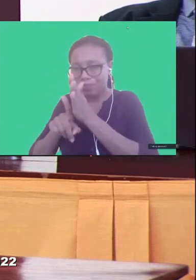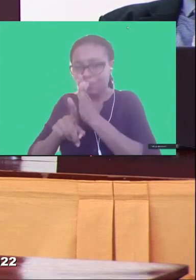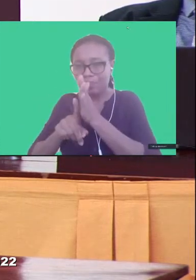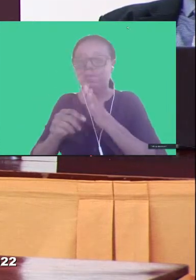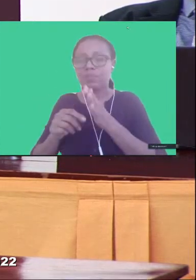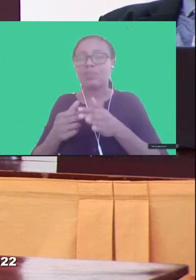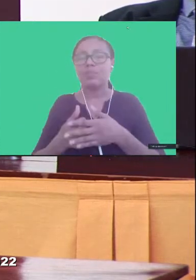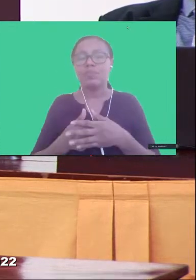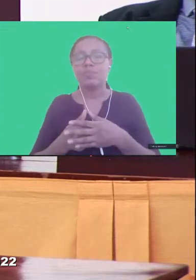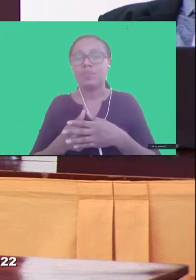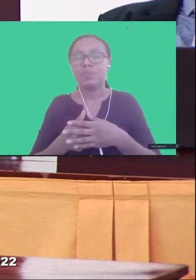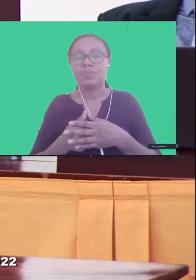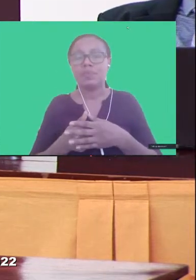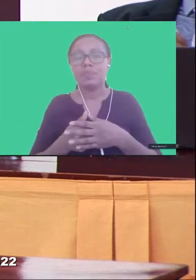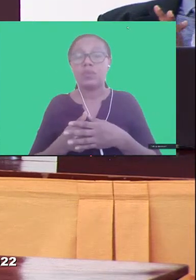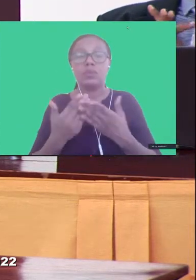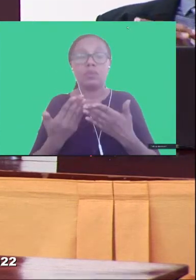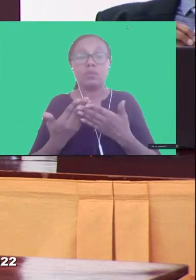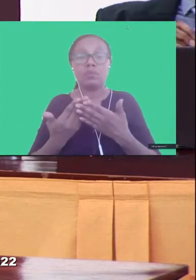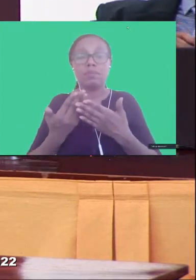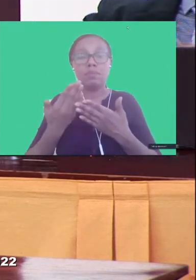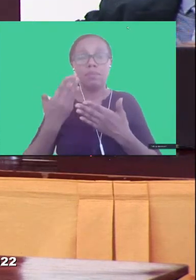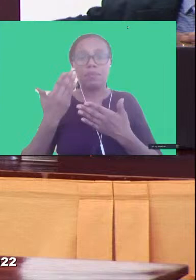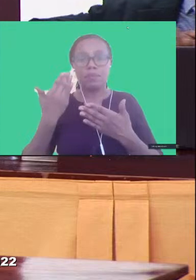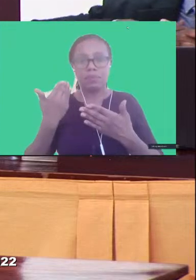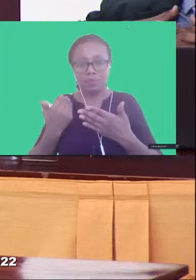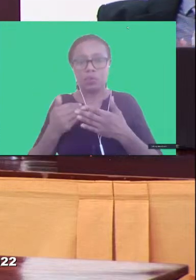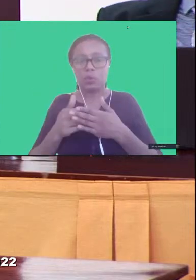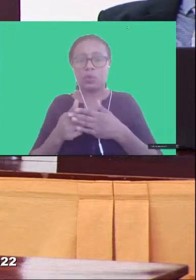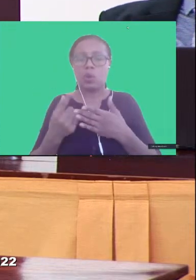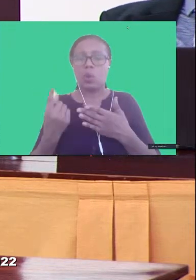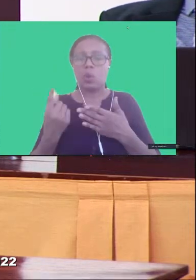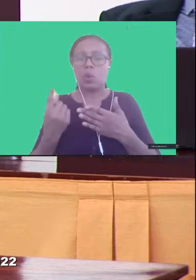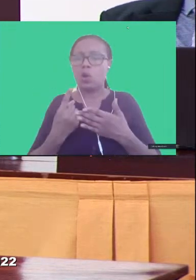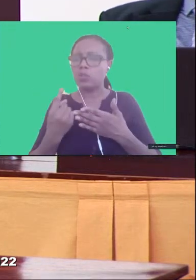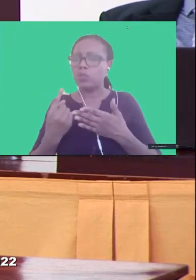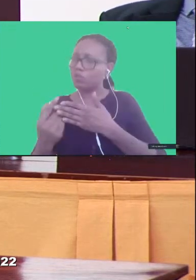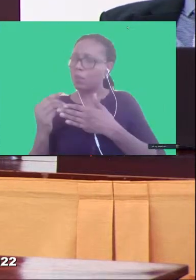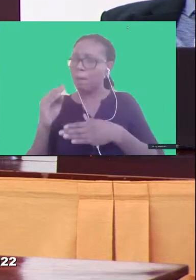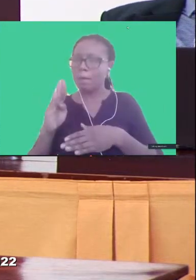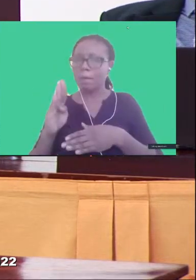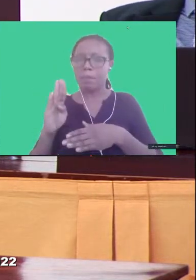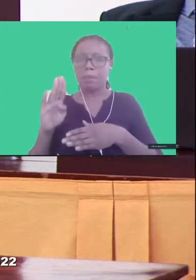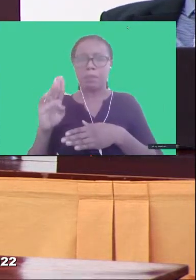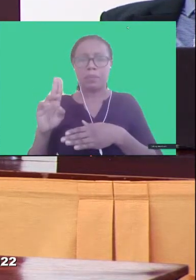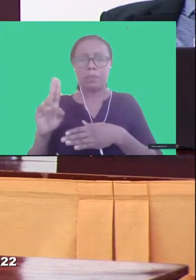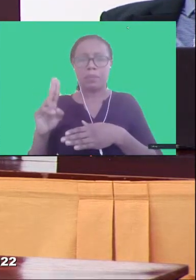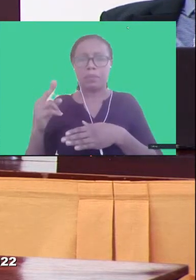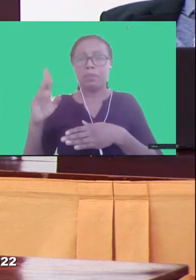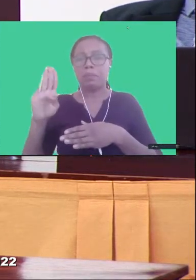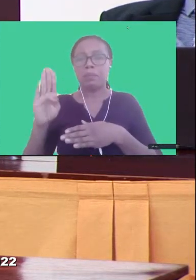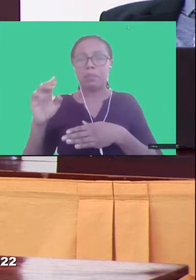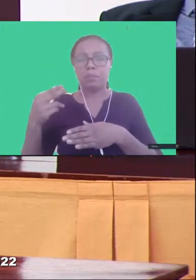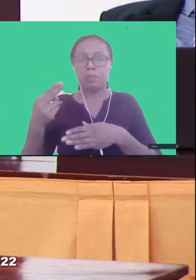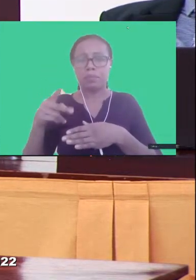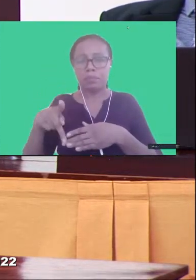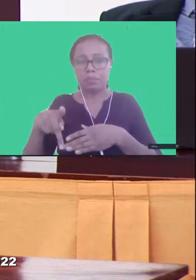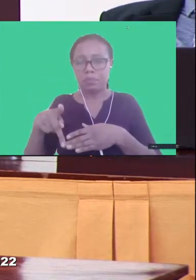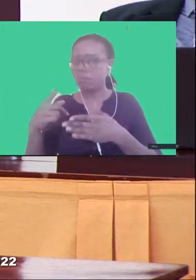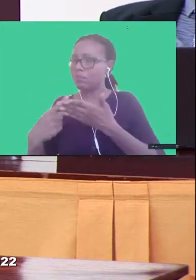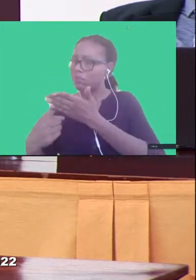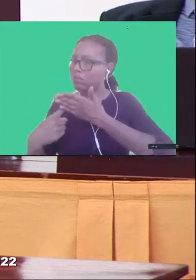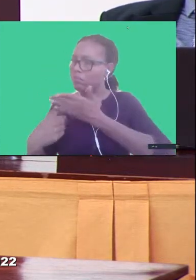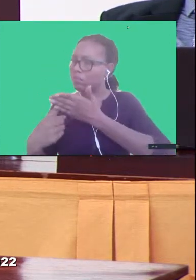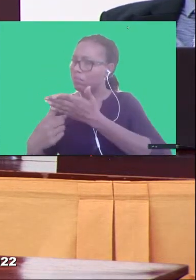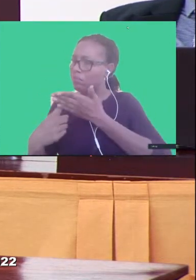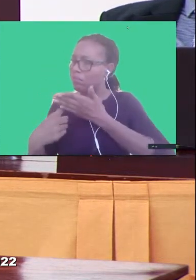also negotiated with the company to conduct critical stakeholder and public consultations with the Barbadian public